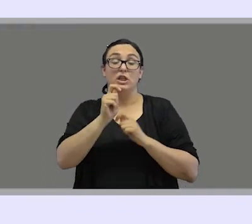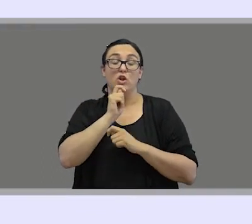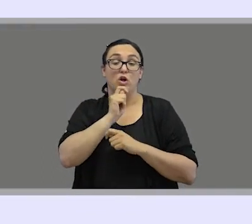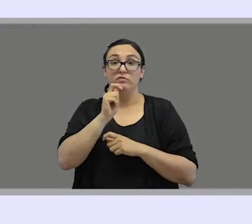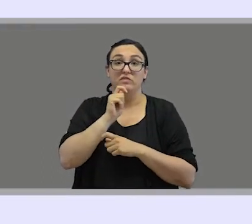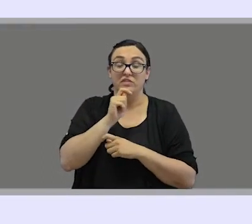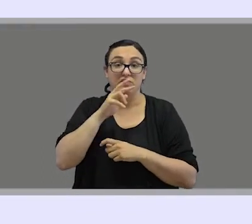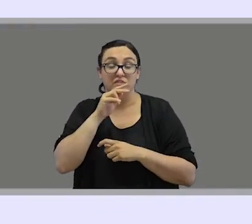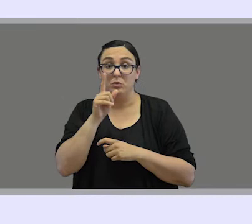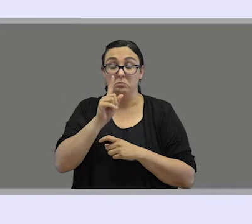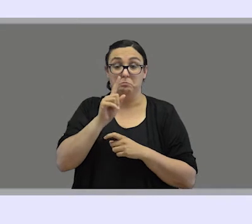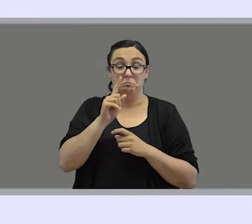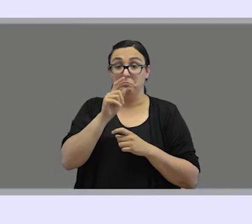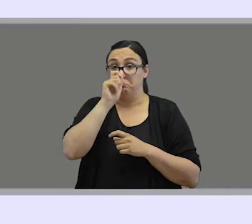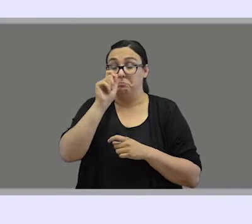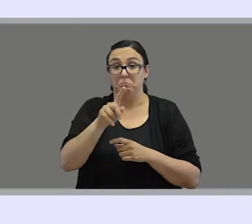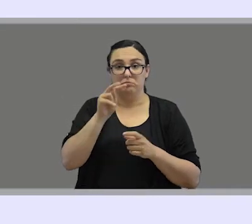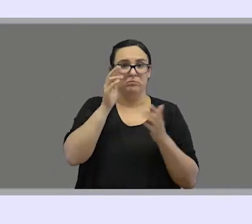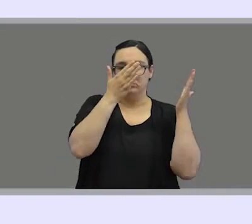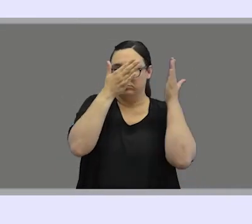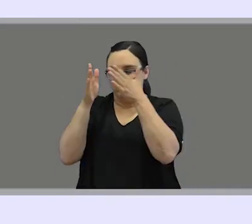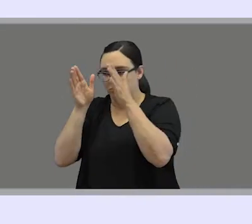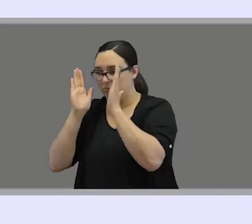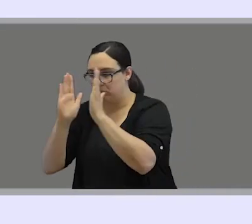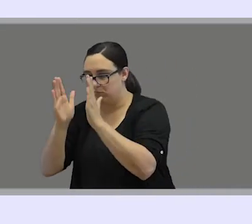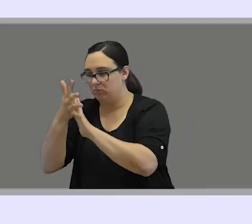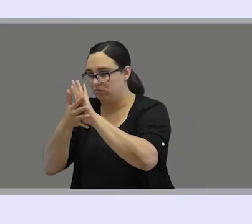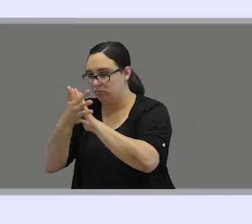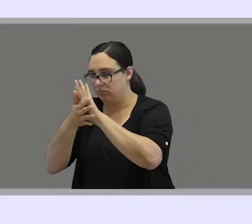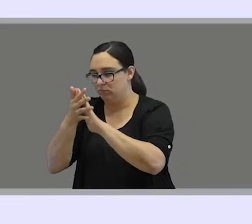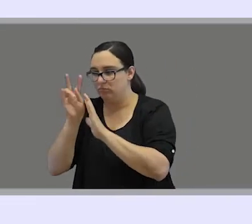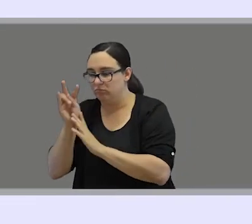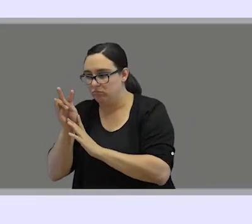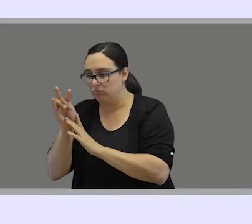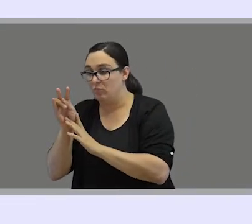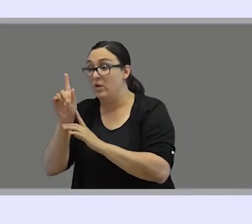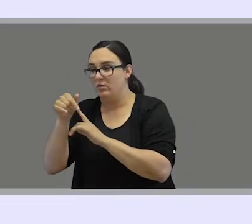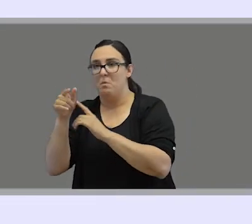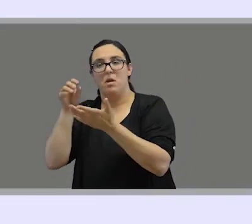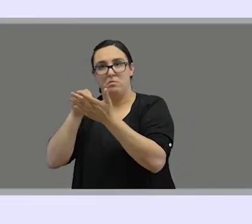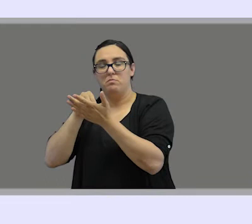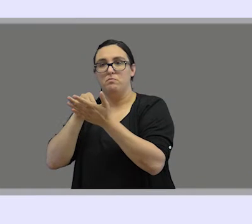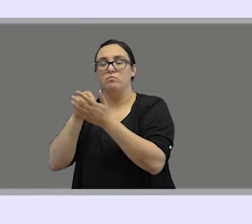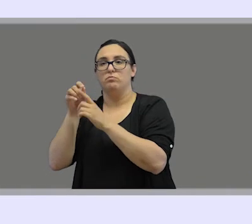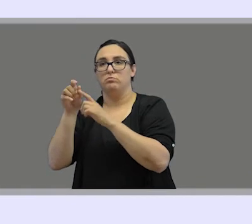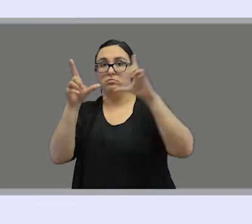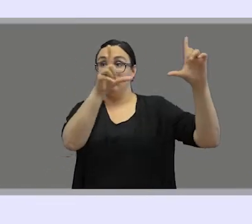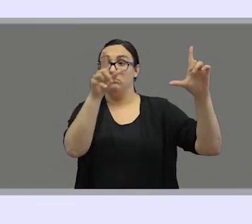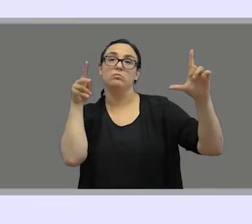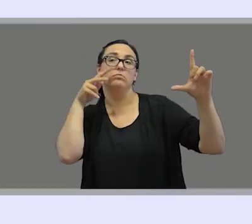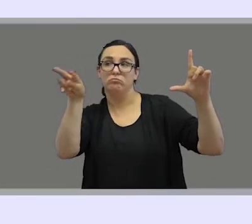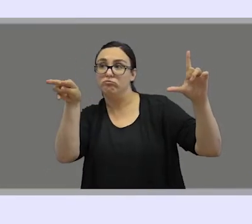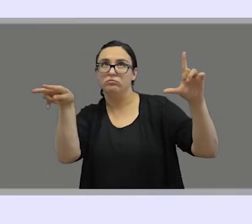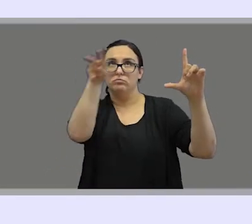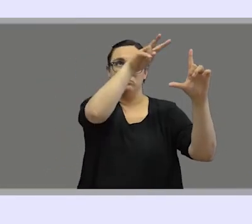on the signer, and they attend sometimes to the